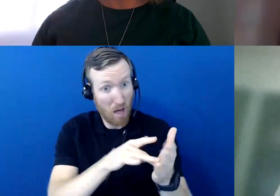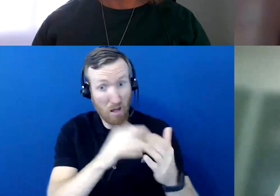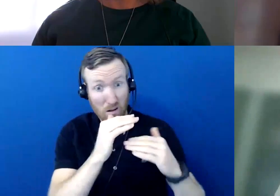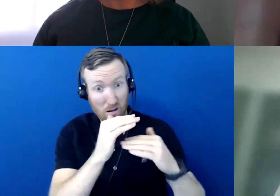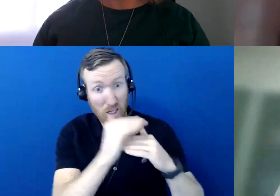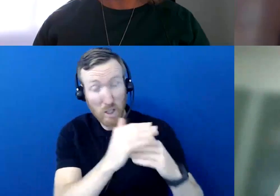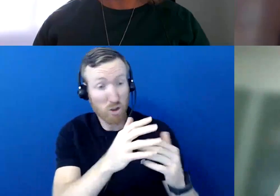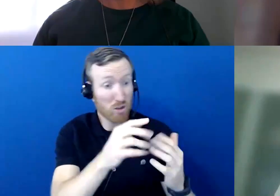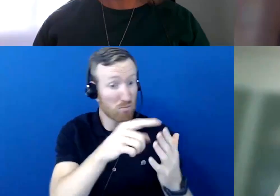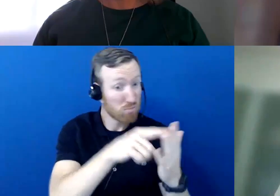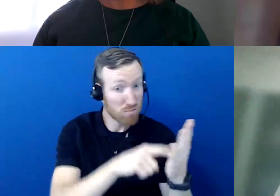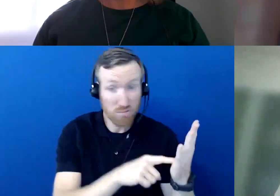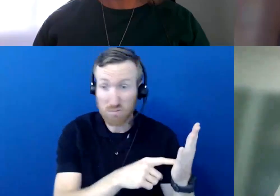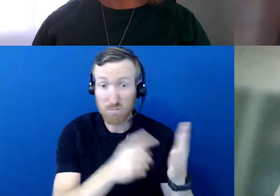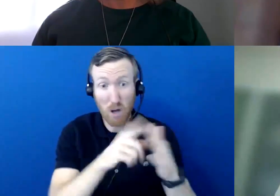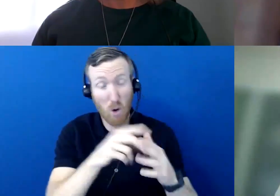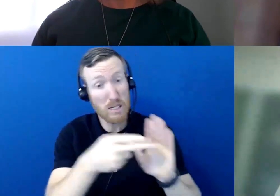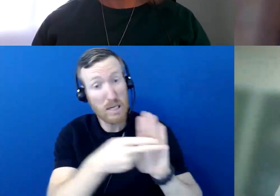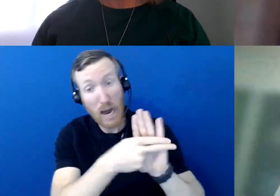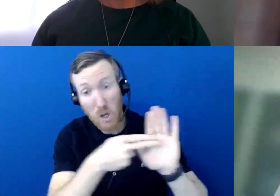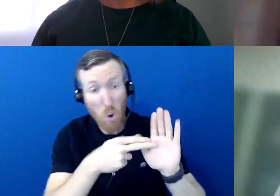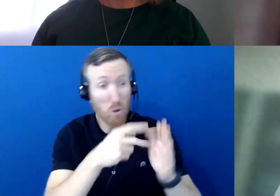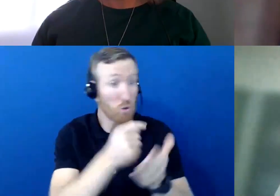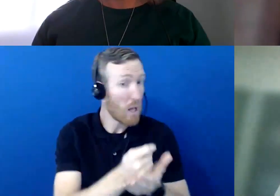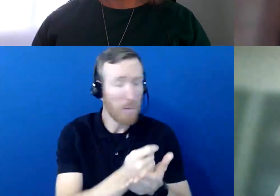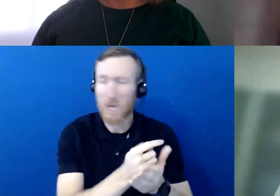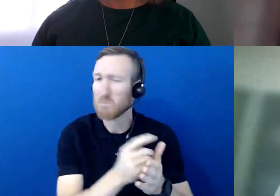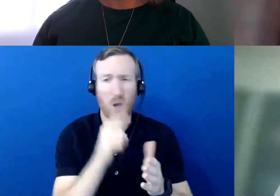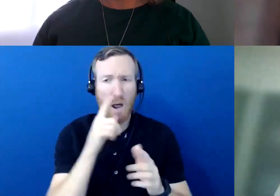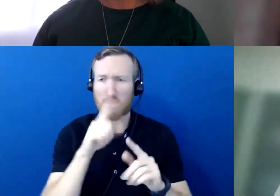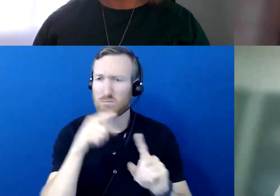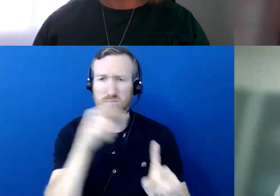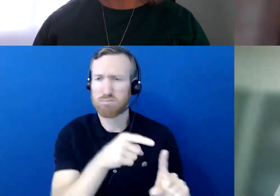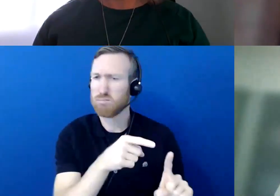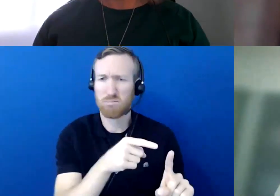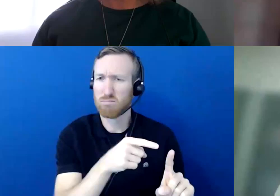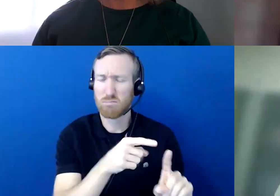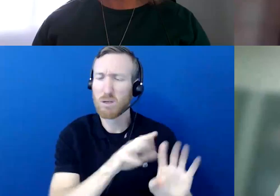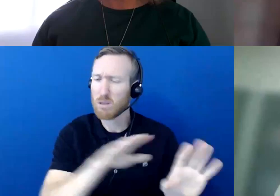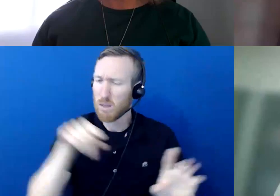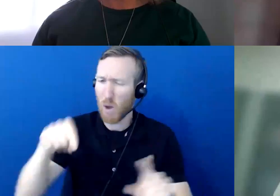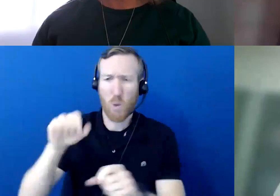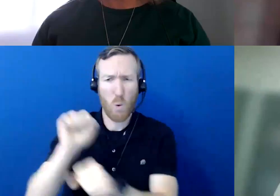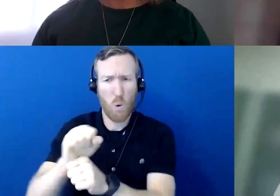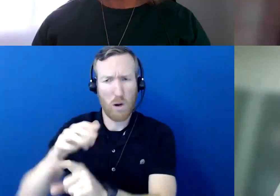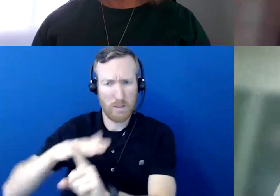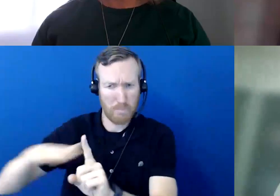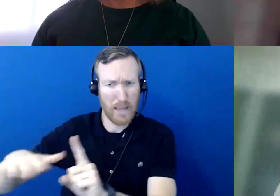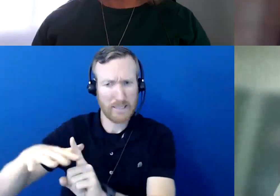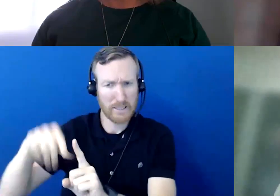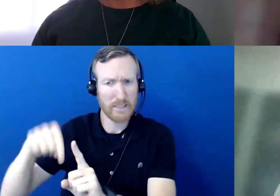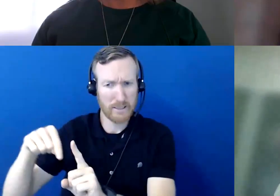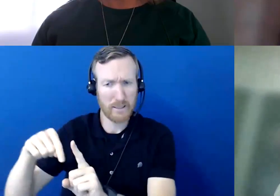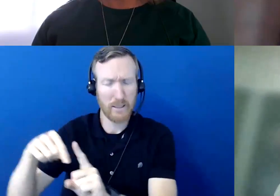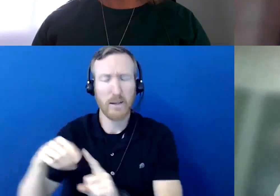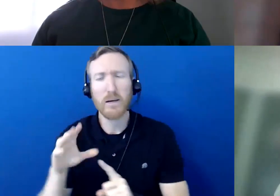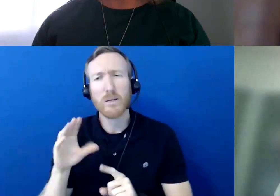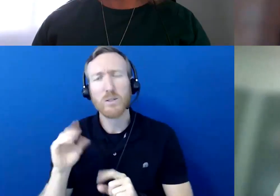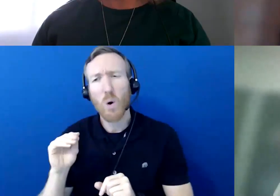a diagnosis or a treatment. It is about the workplace. So, what do we need to do in